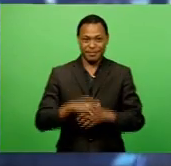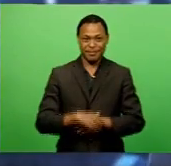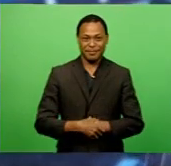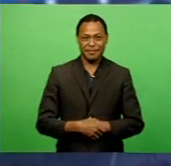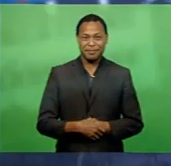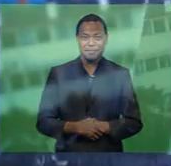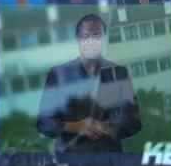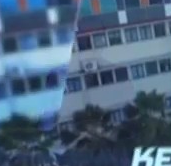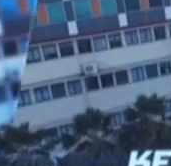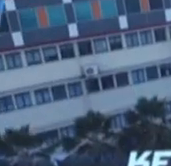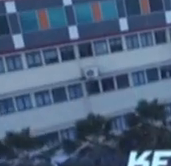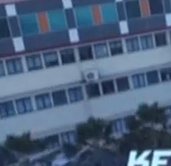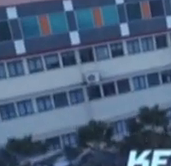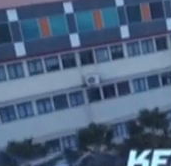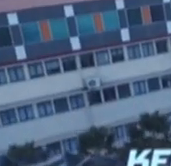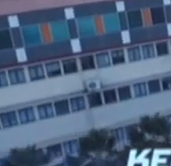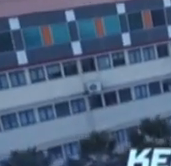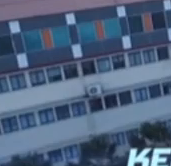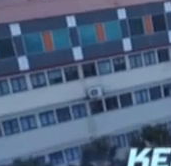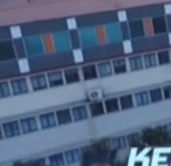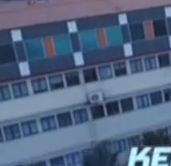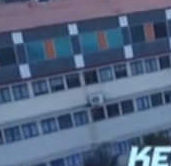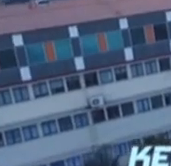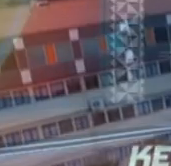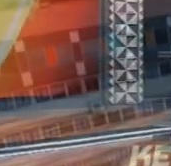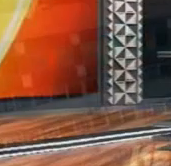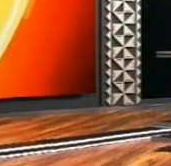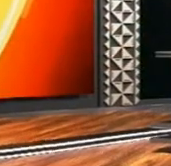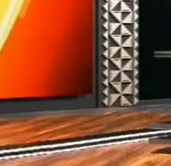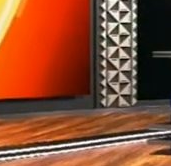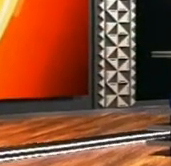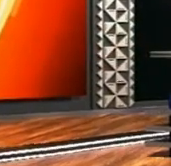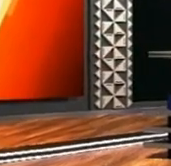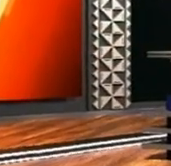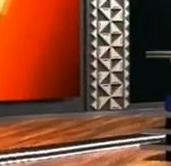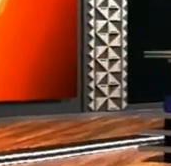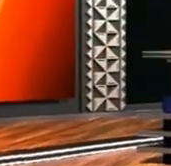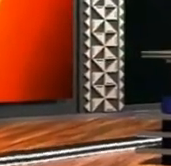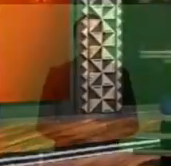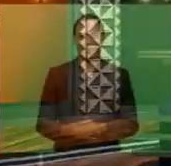From the studios of FBC Suva, Atera Lendua.